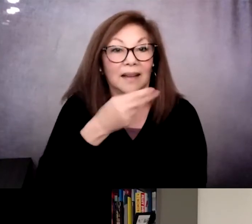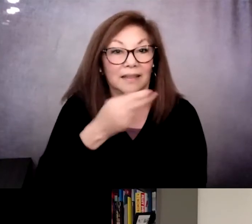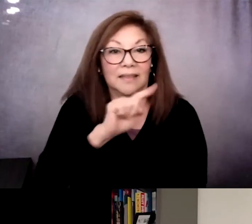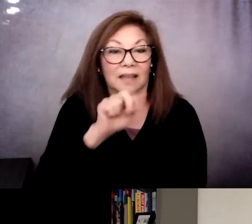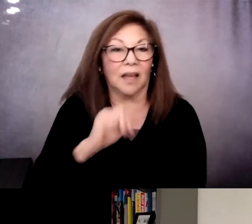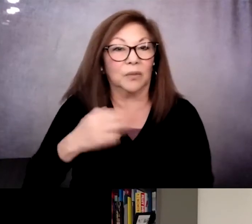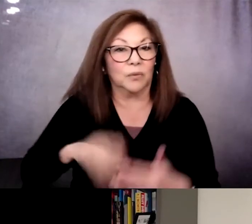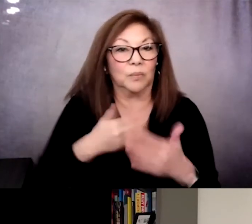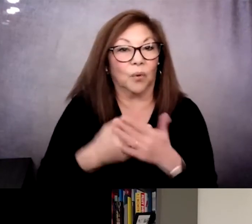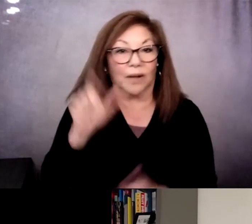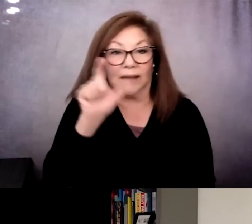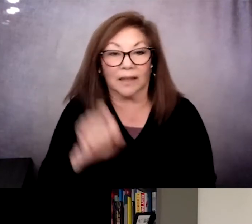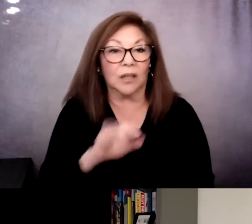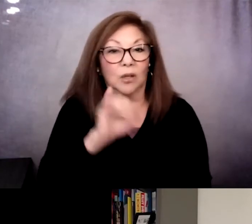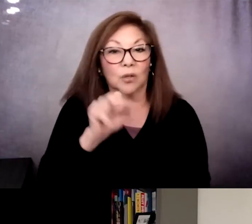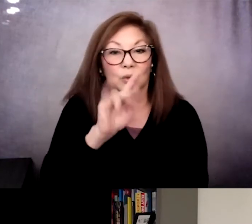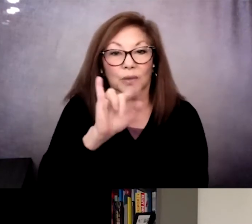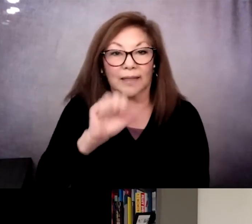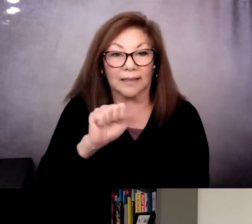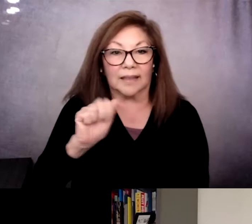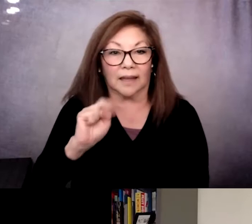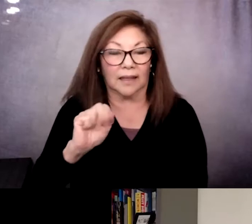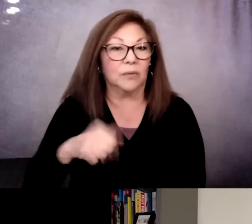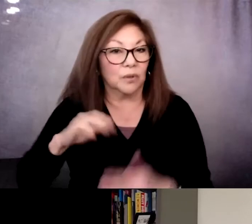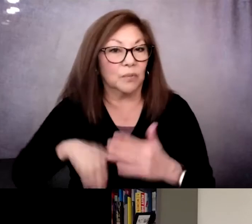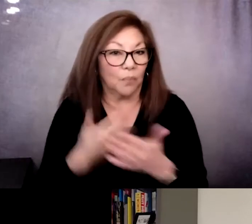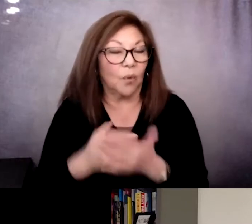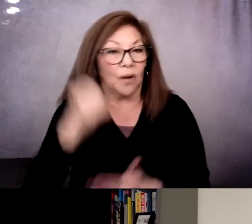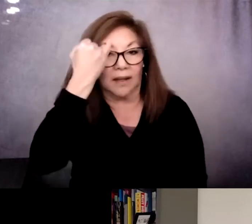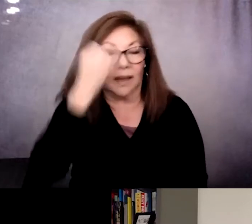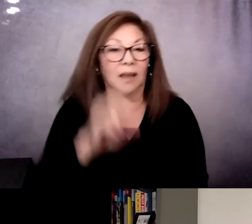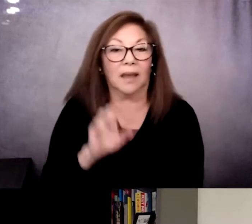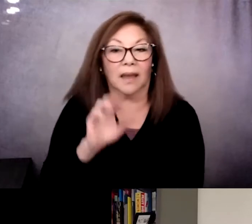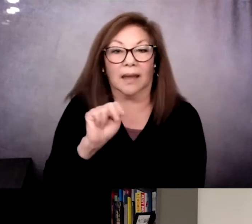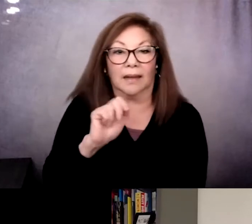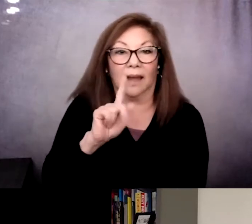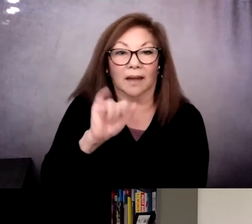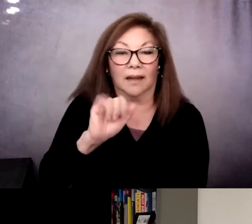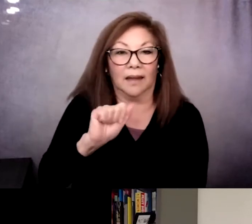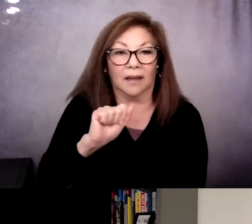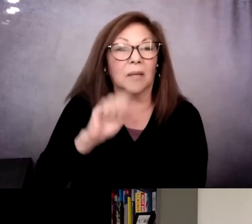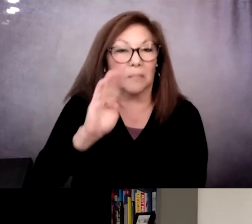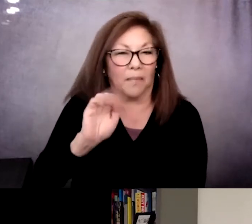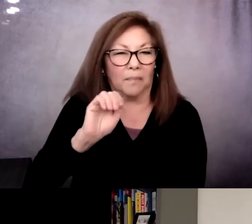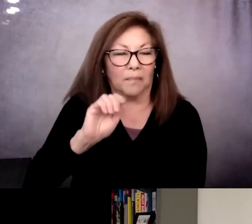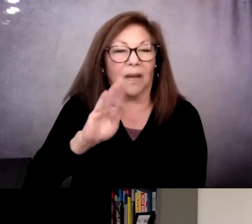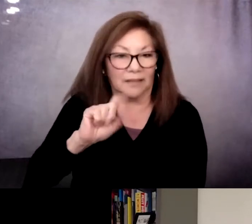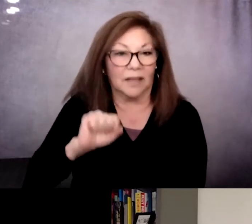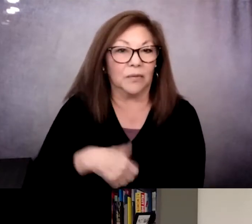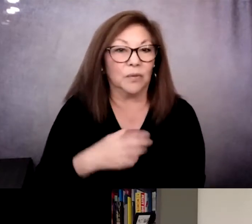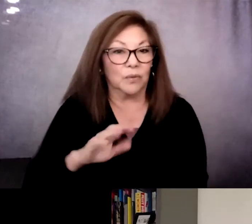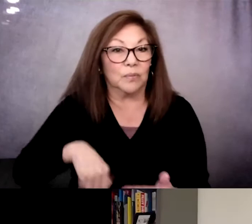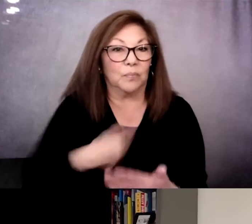Julie Sani, who was born in India, Najmi Badmanglij, who was born in Iran, and Norma Shirley, who was